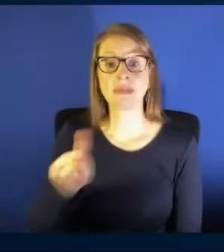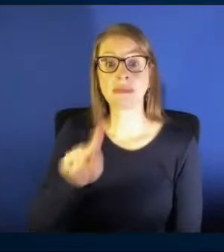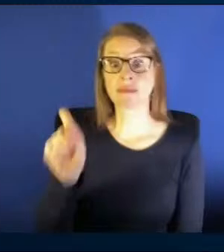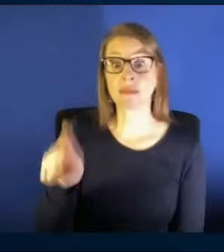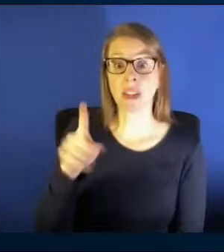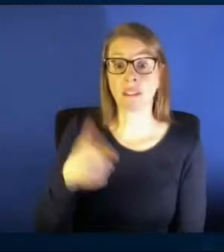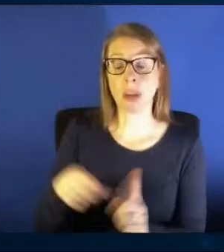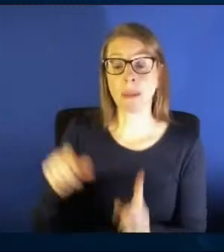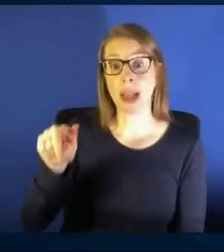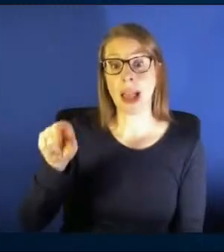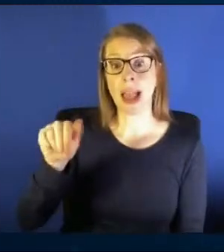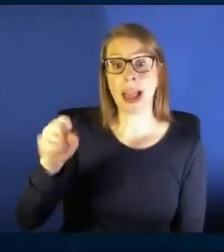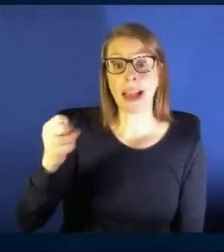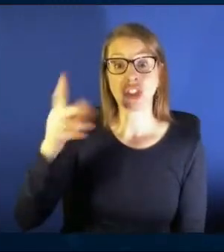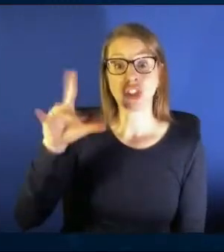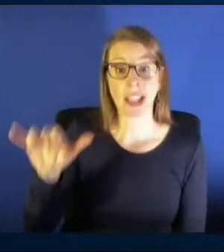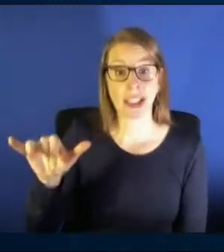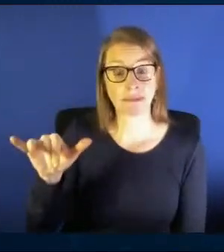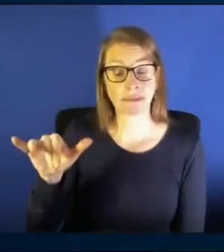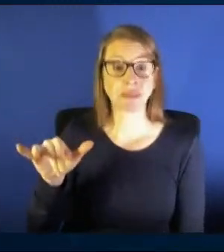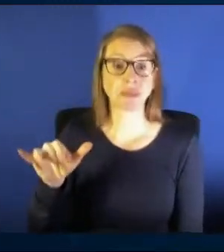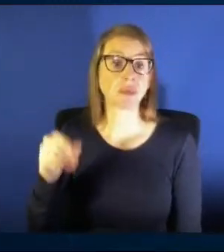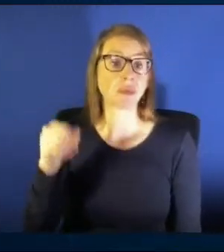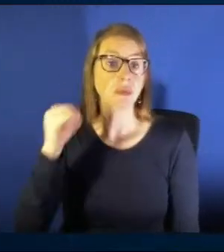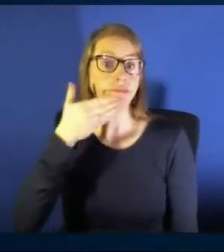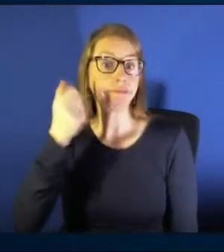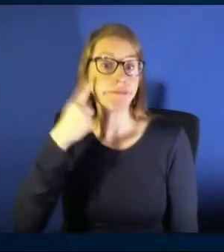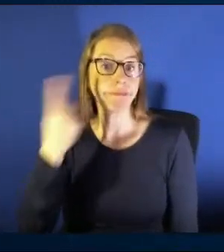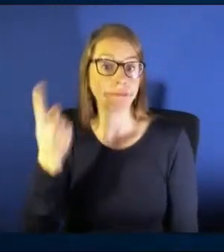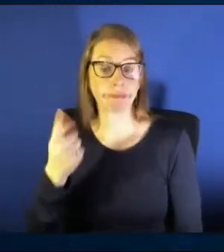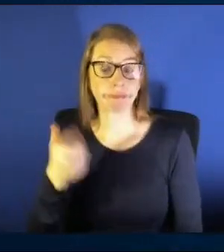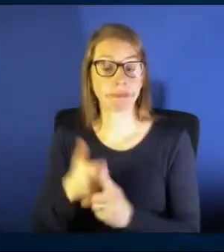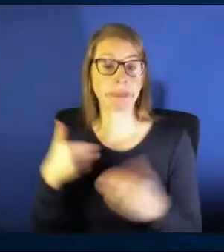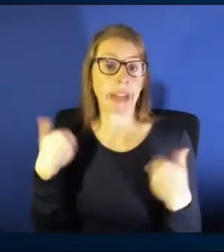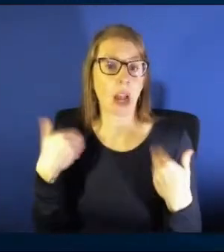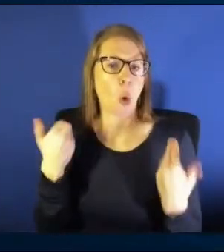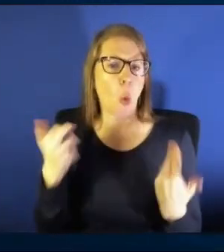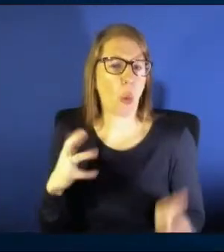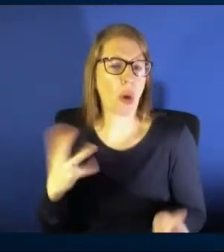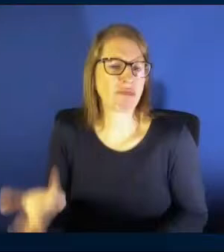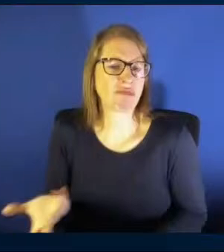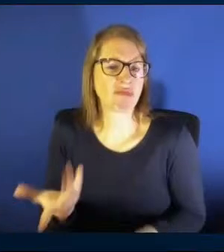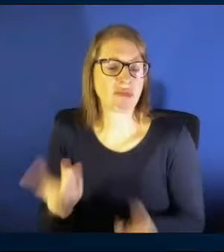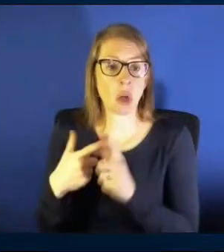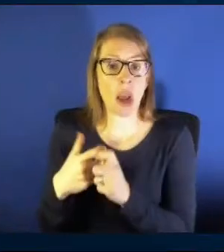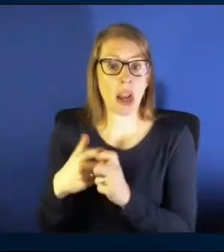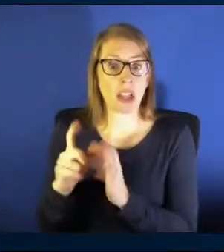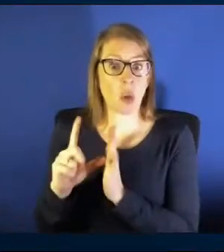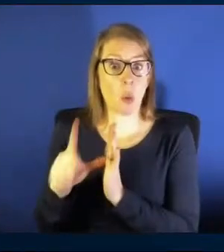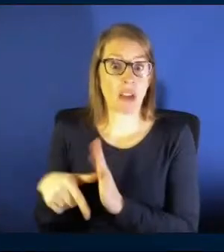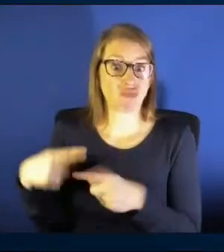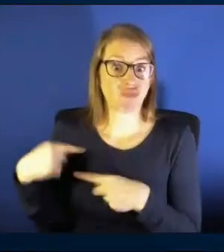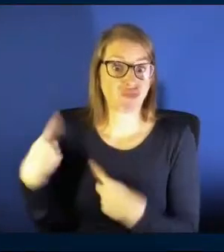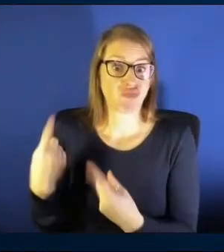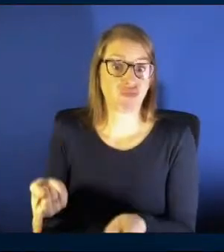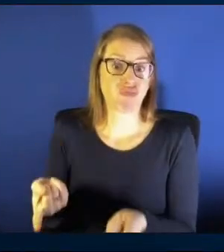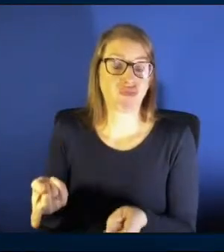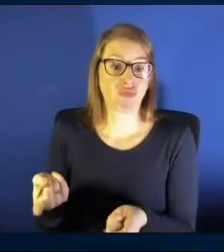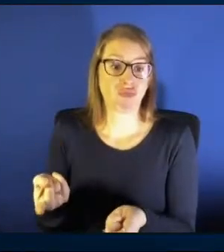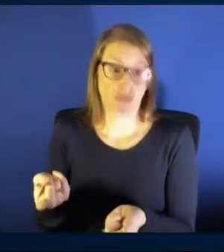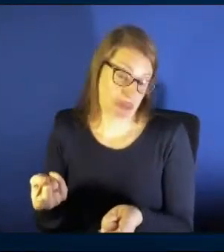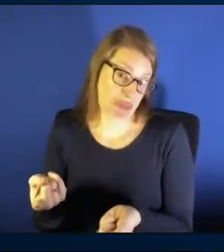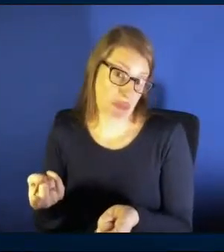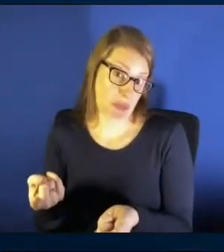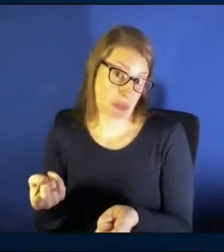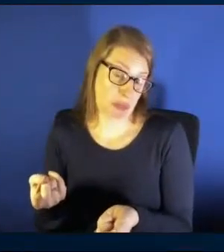is this best for someone who's younger, or what if somebody has been running a while and maybe, maybe he's in their 40s